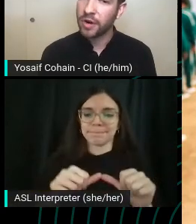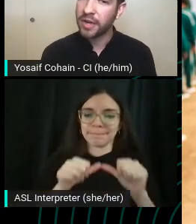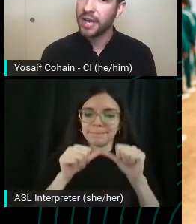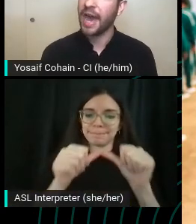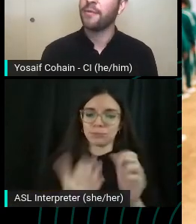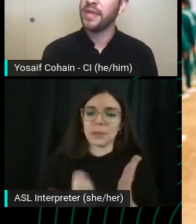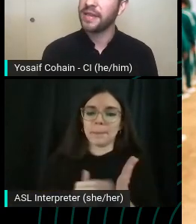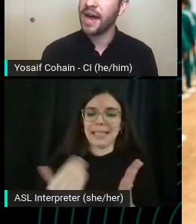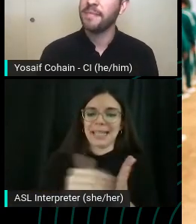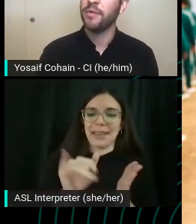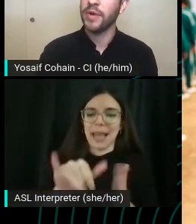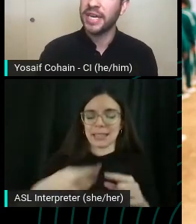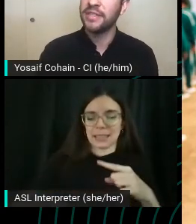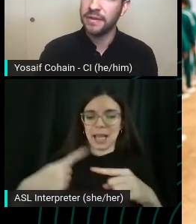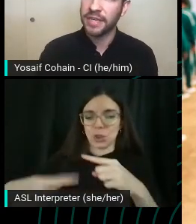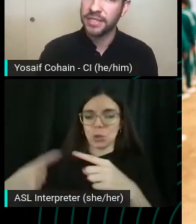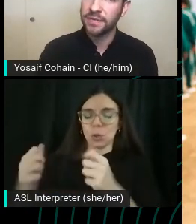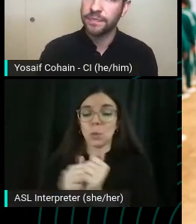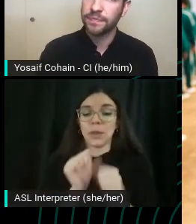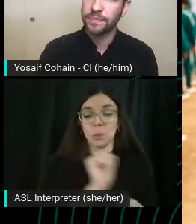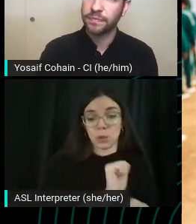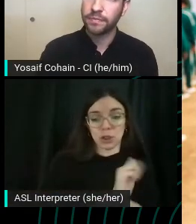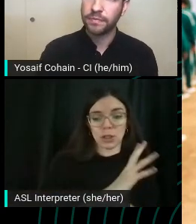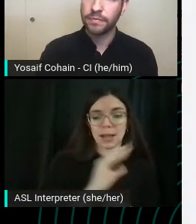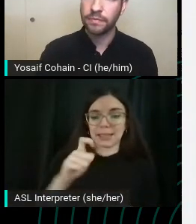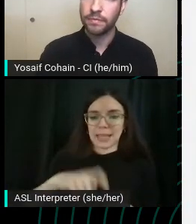With work and with time, we can do this.